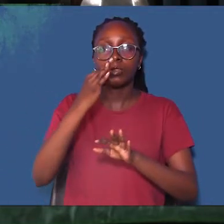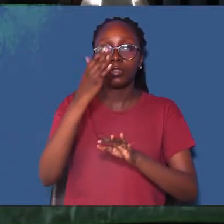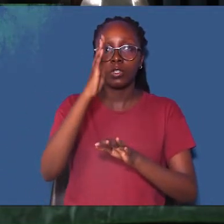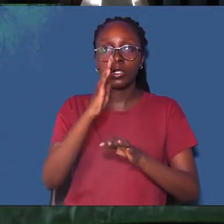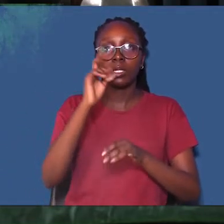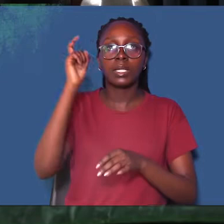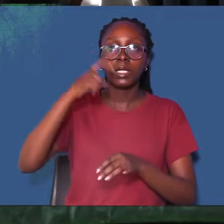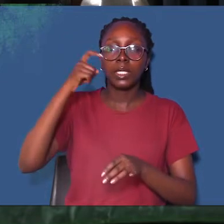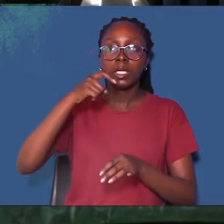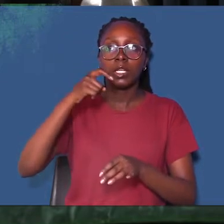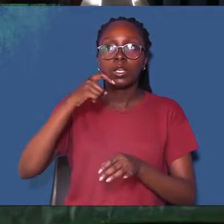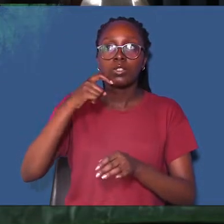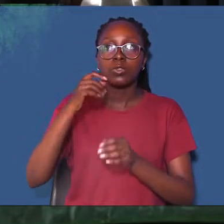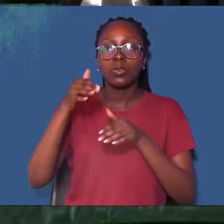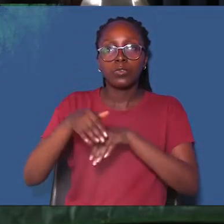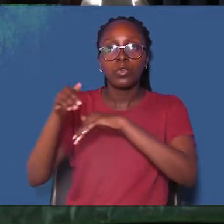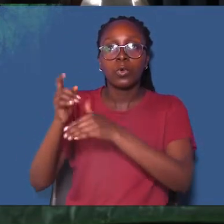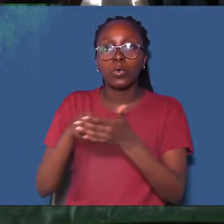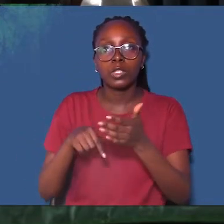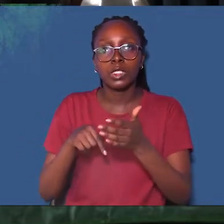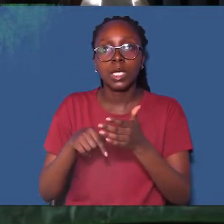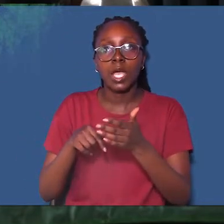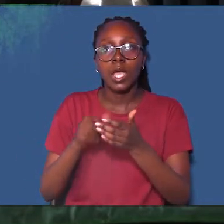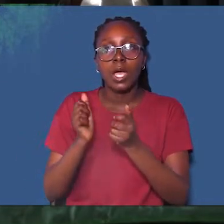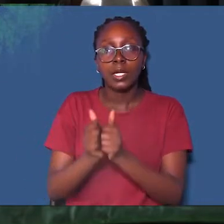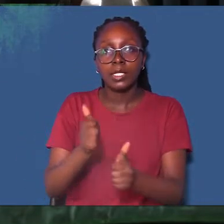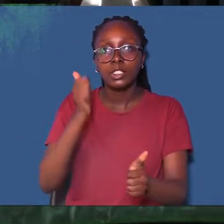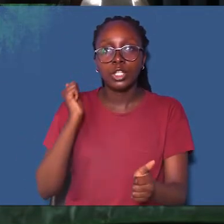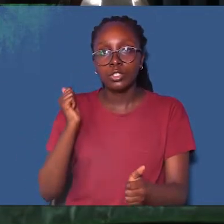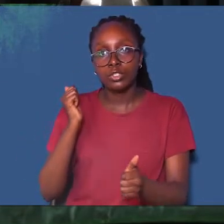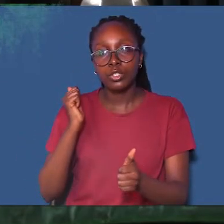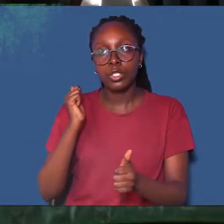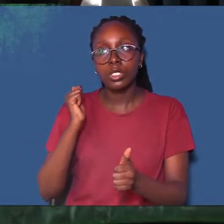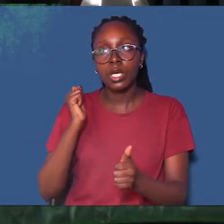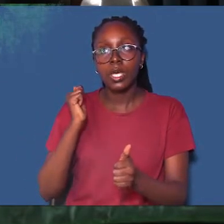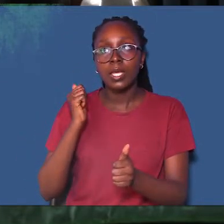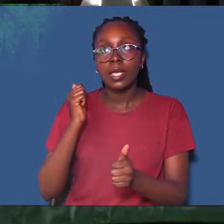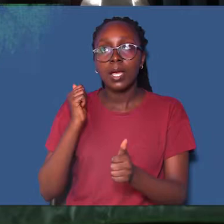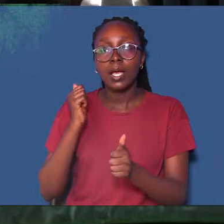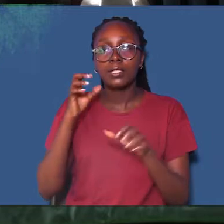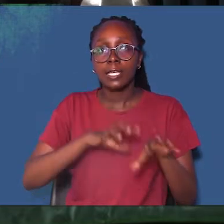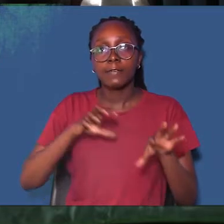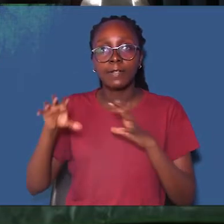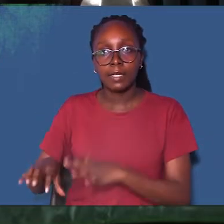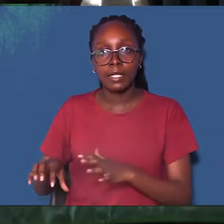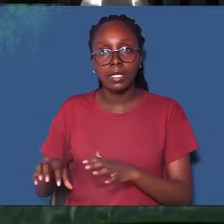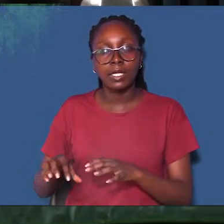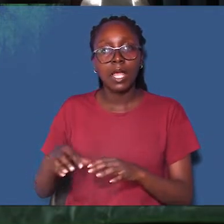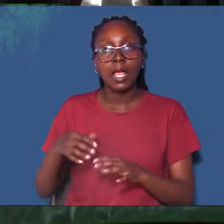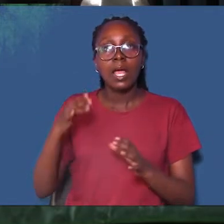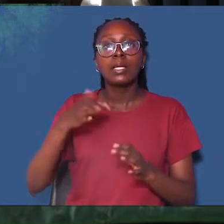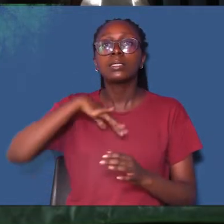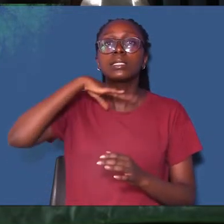rejected, of being denied, of suffering, of going to the